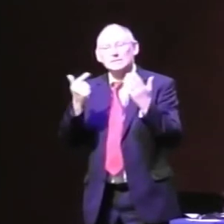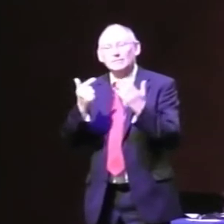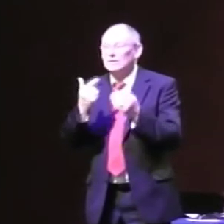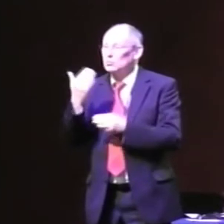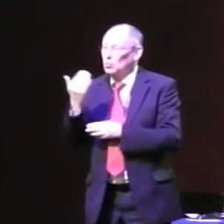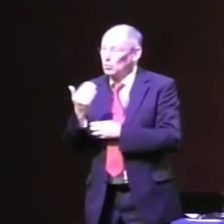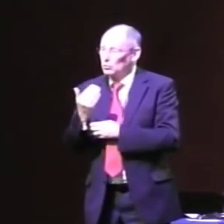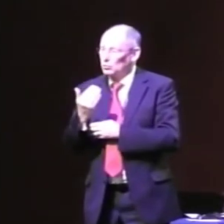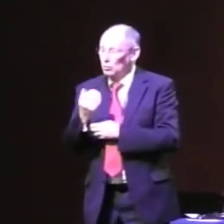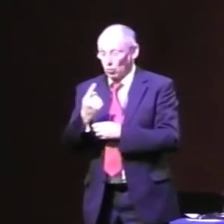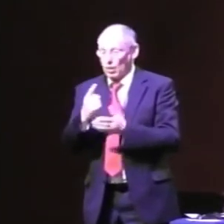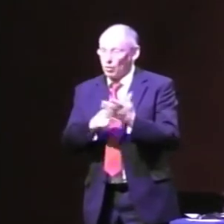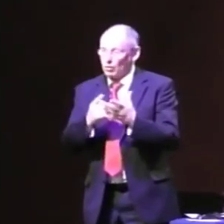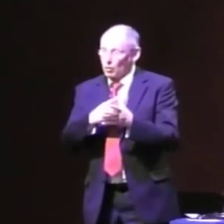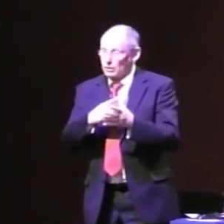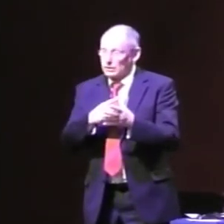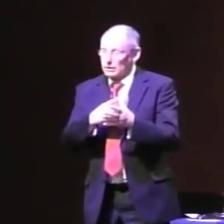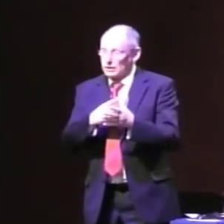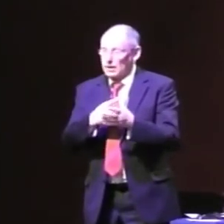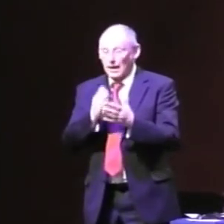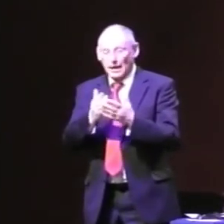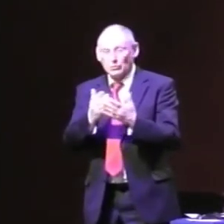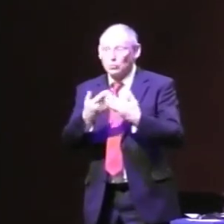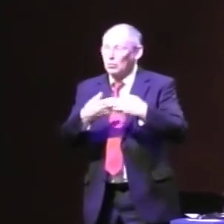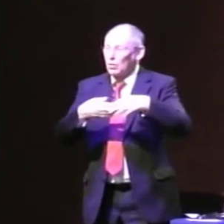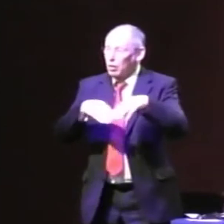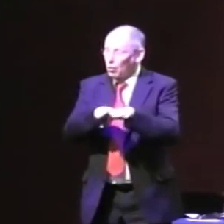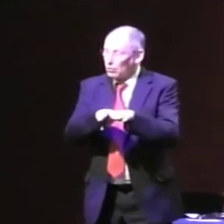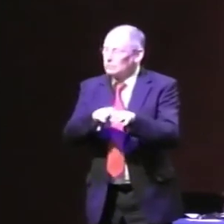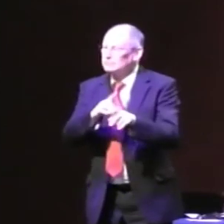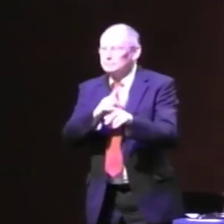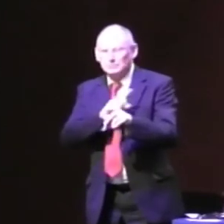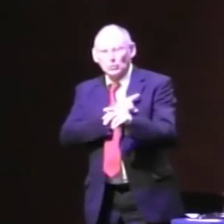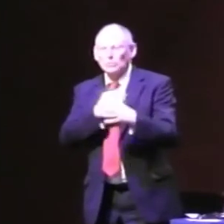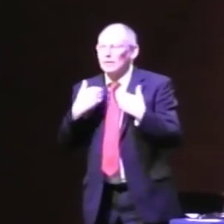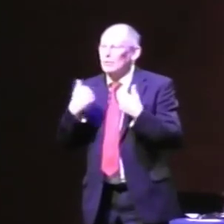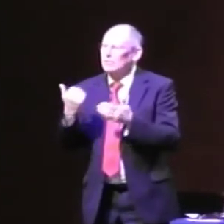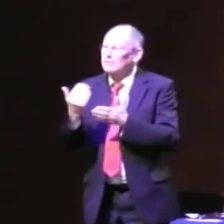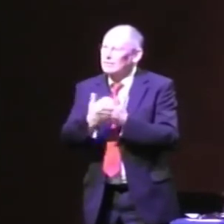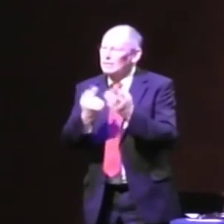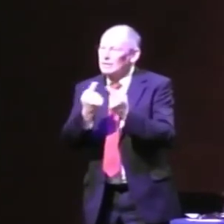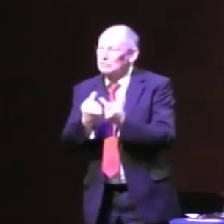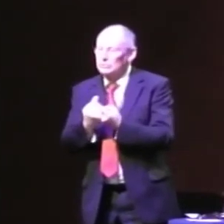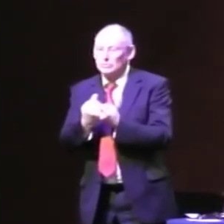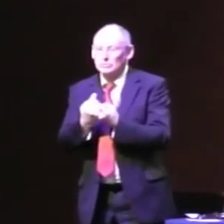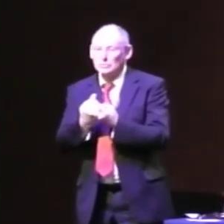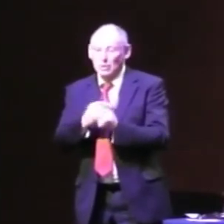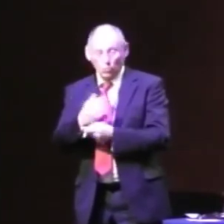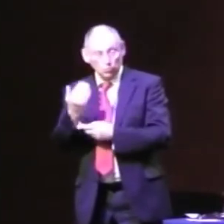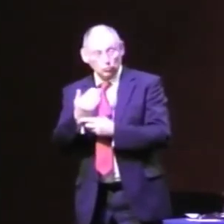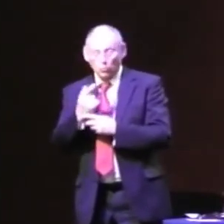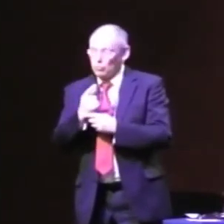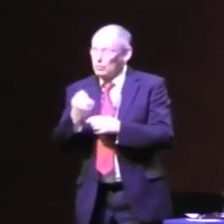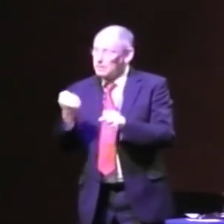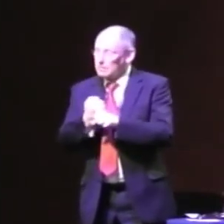schools in one local authority have had to be closed due to health and safety issues. Schools have been being